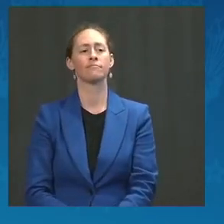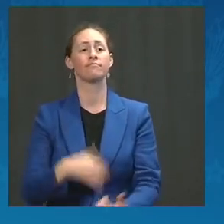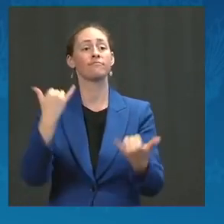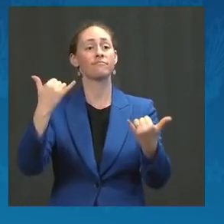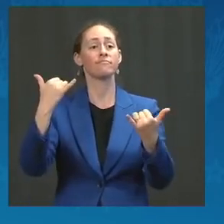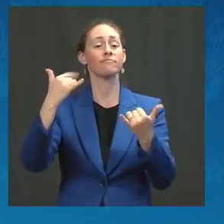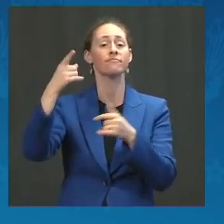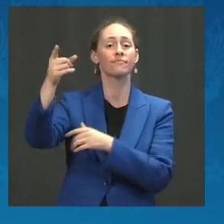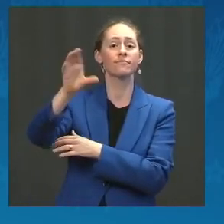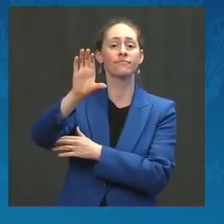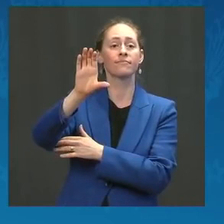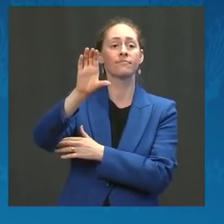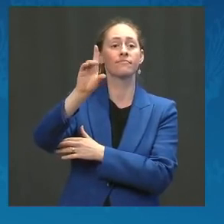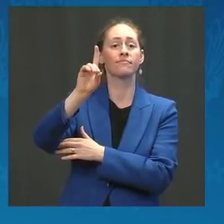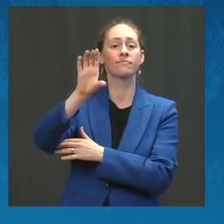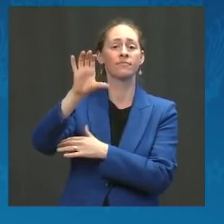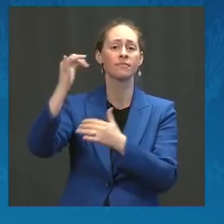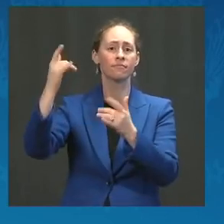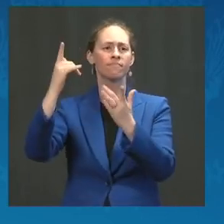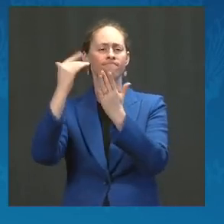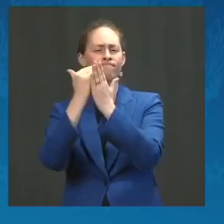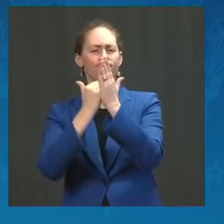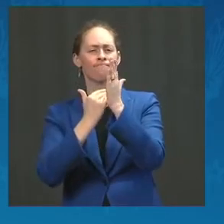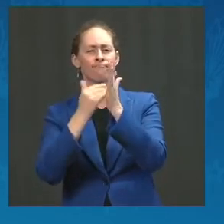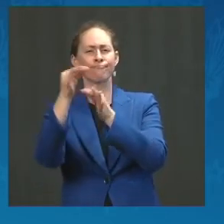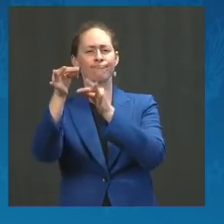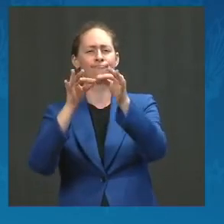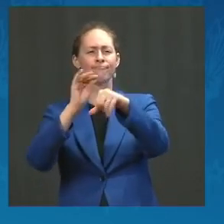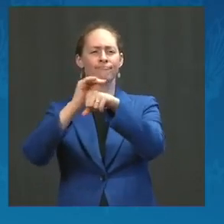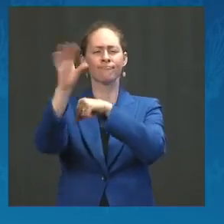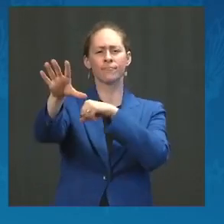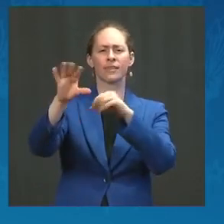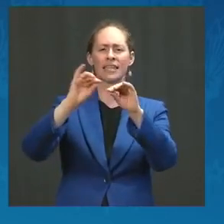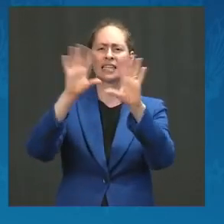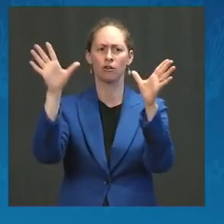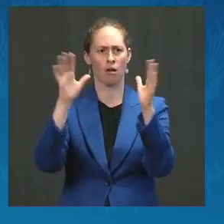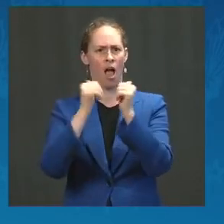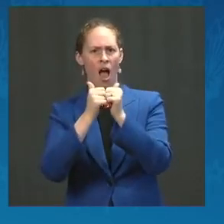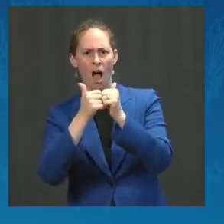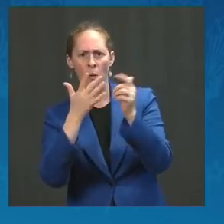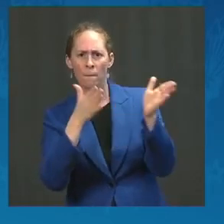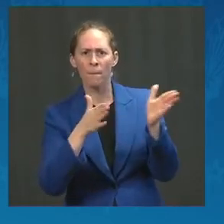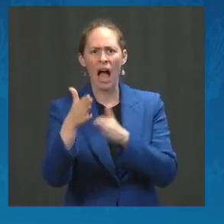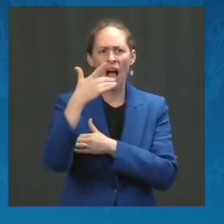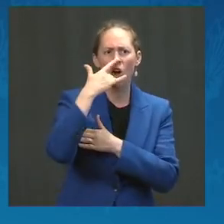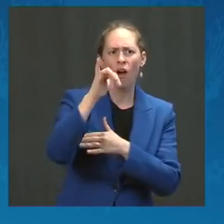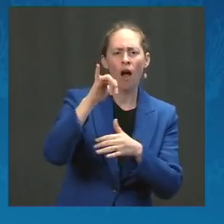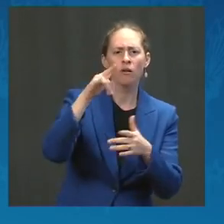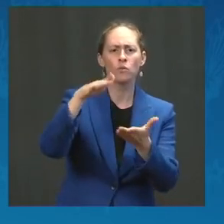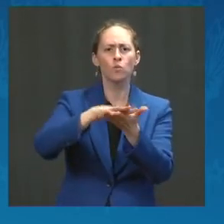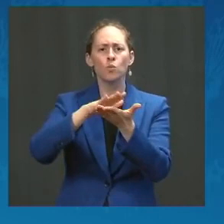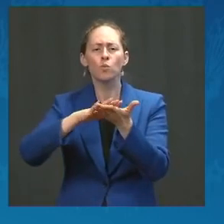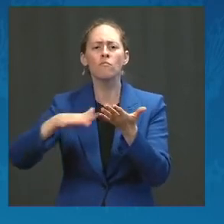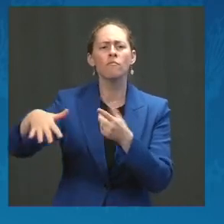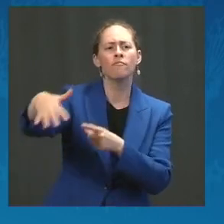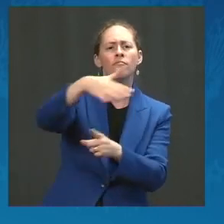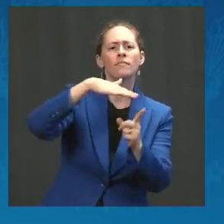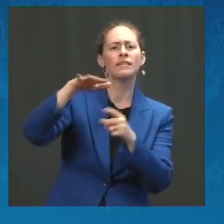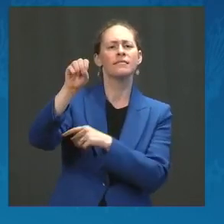all schools can safely protect the kids and bring them back to the classroom. Every